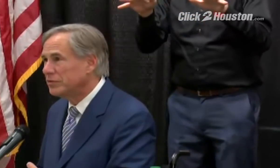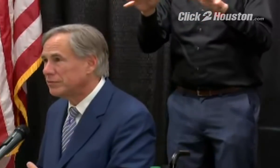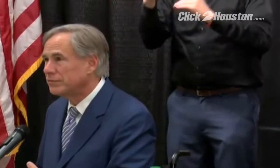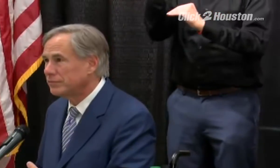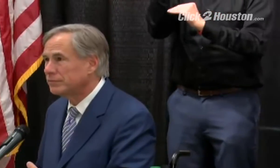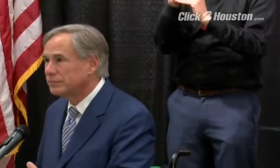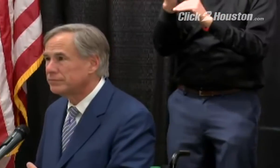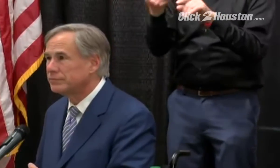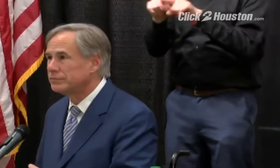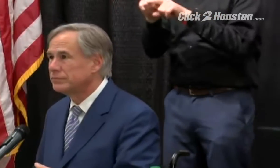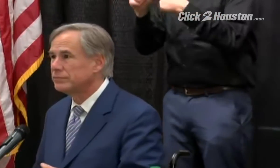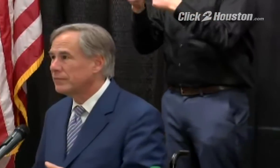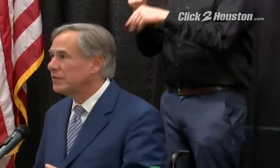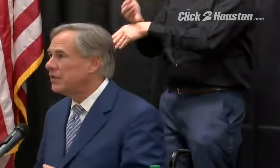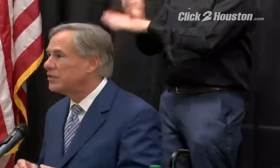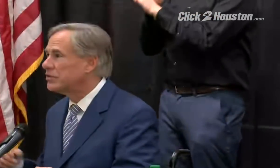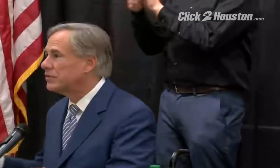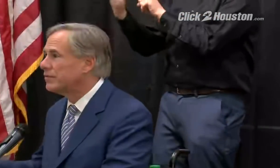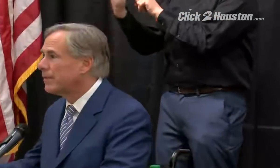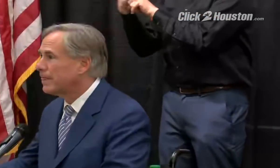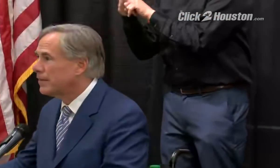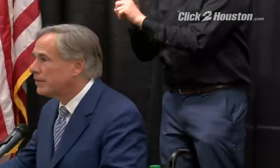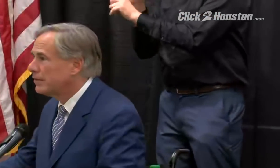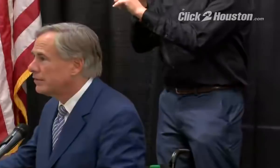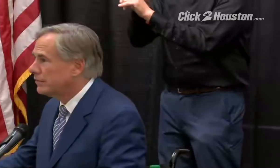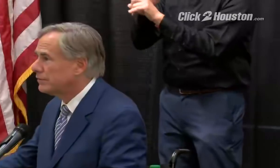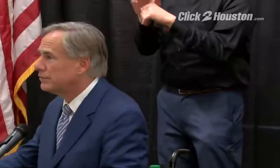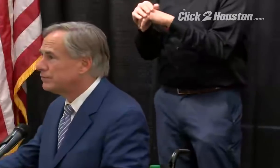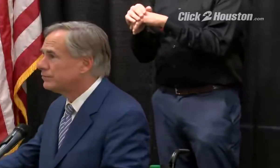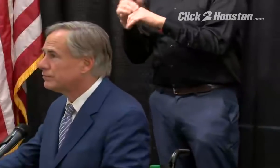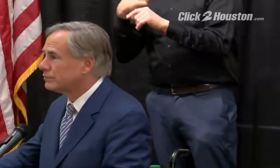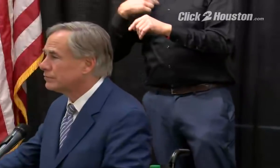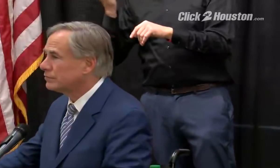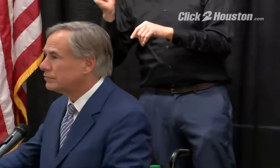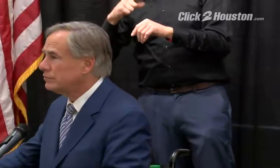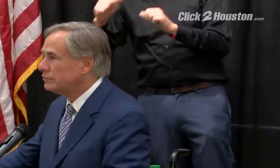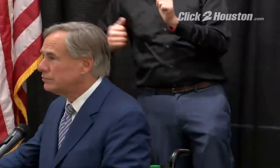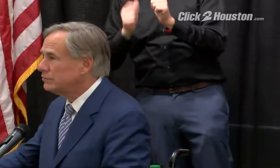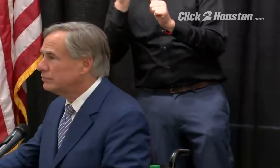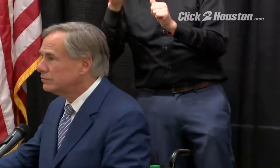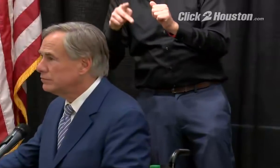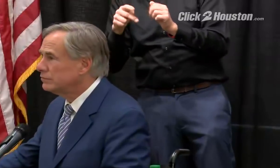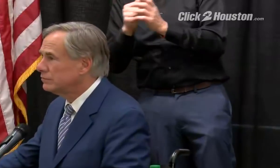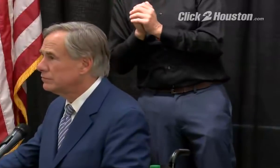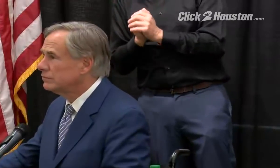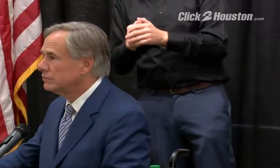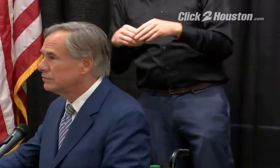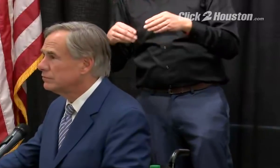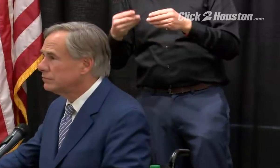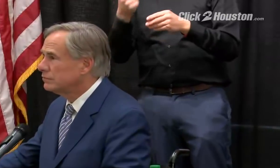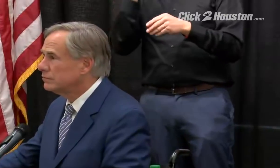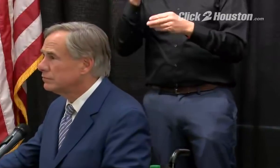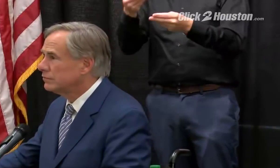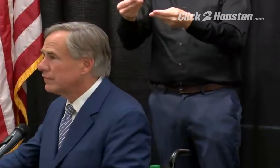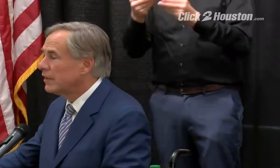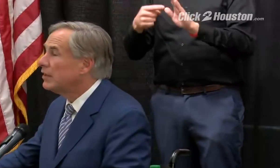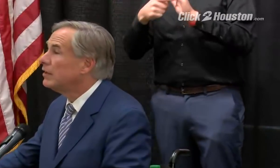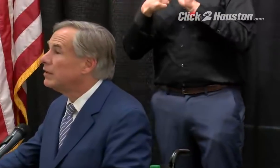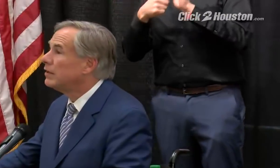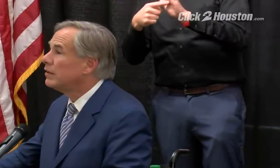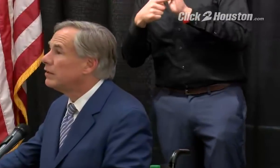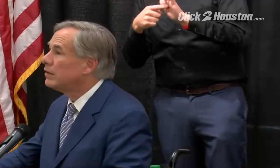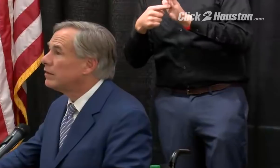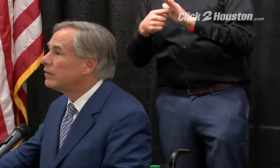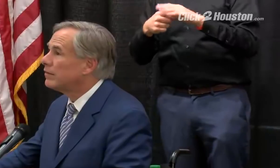to COVID. Yes? I'm going to ask a quick follow-up. Can you give an example of of the city or county that is enforcing statewide